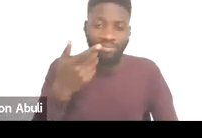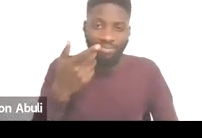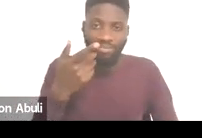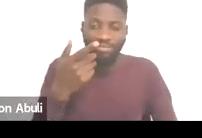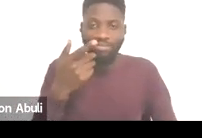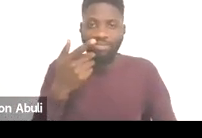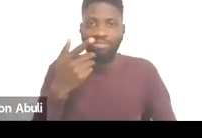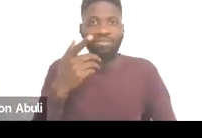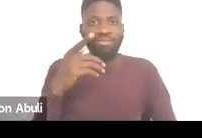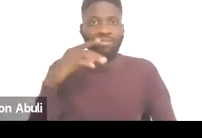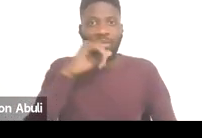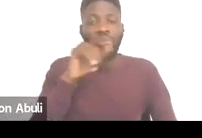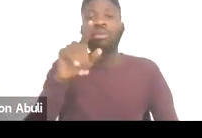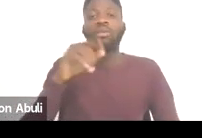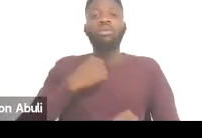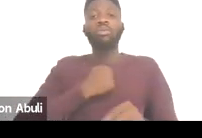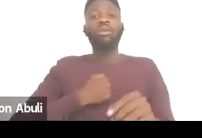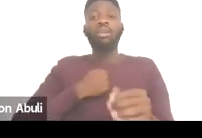Sorry?